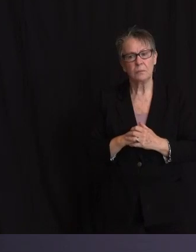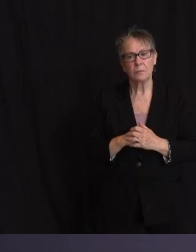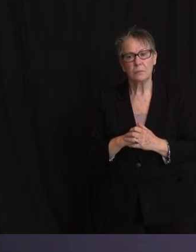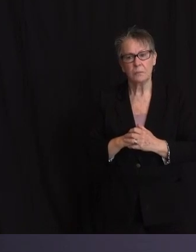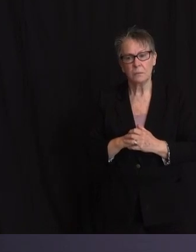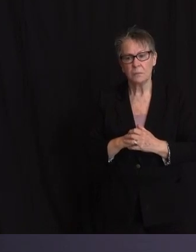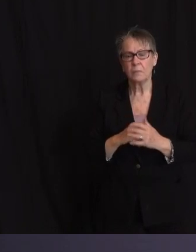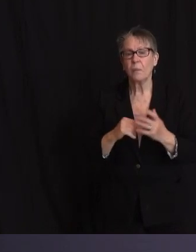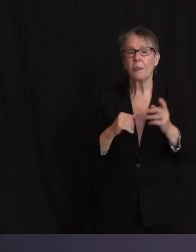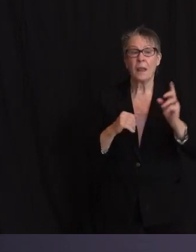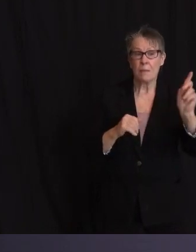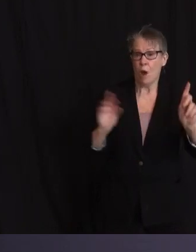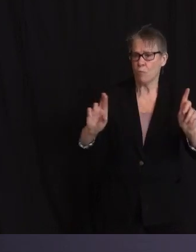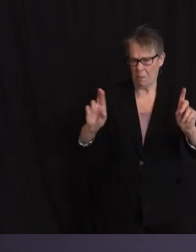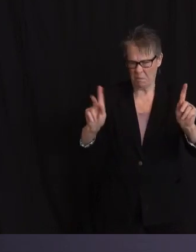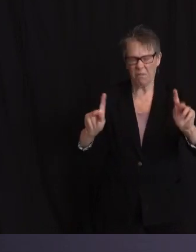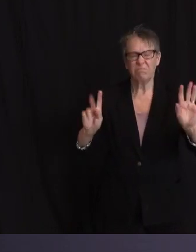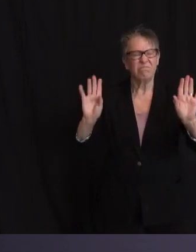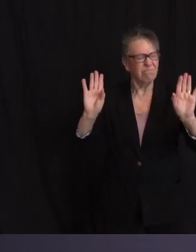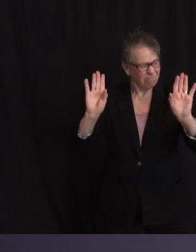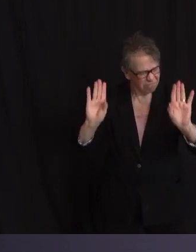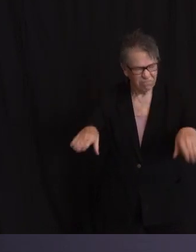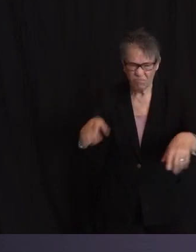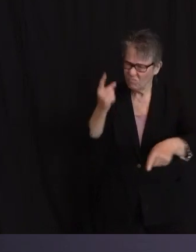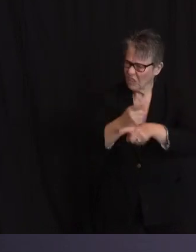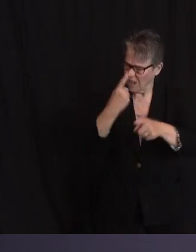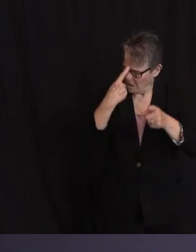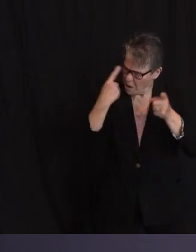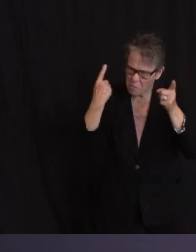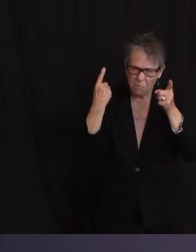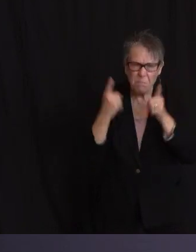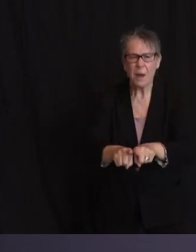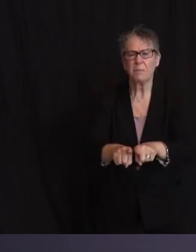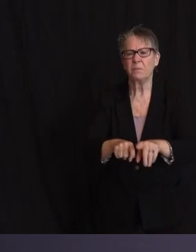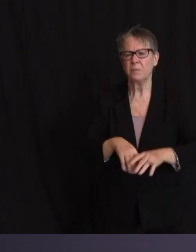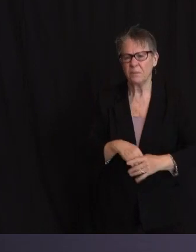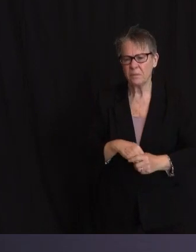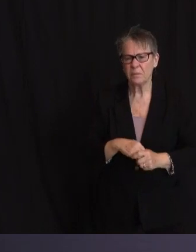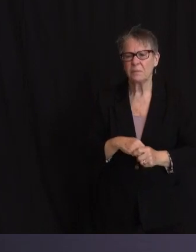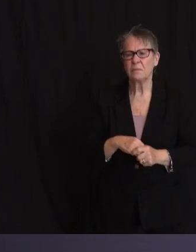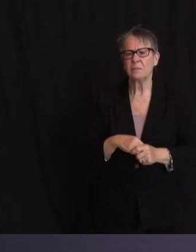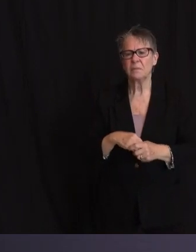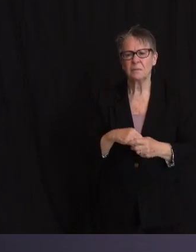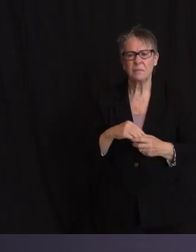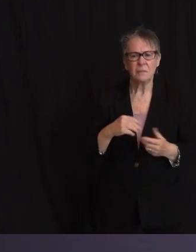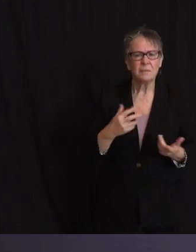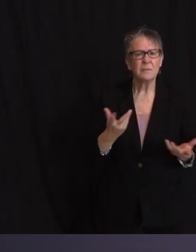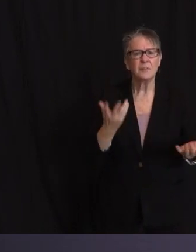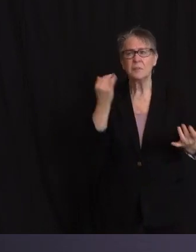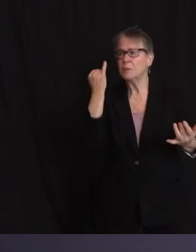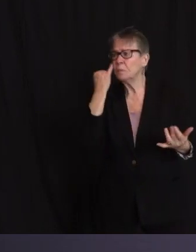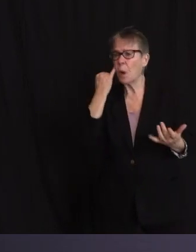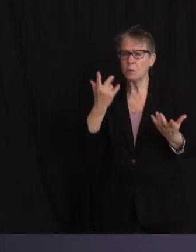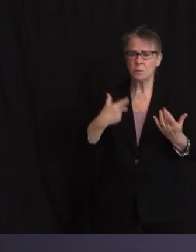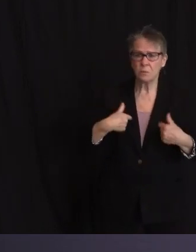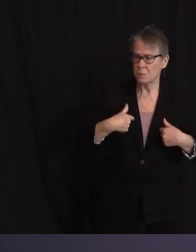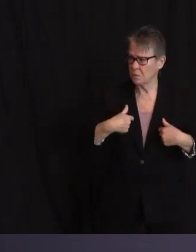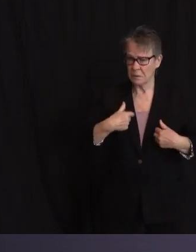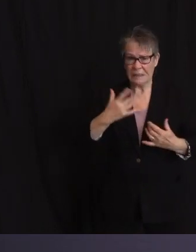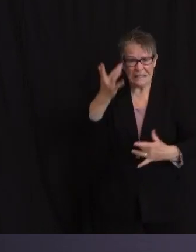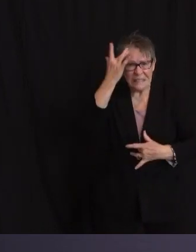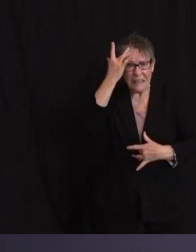sick, if you've lost your job, if you are a small business. And again, we want help for all the above, but for us to continue